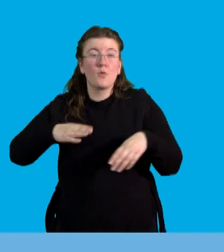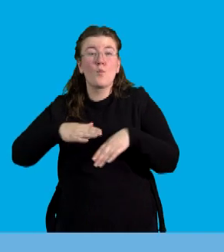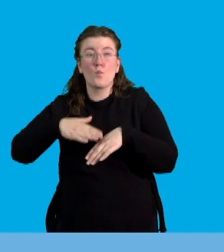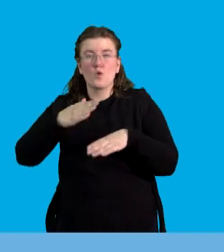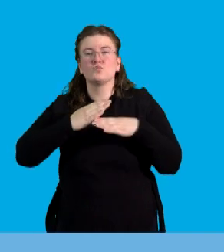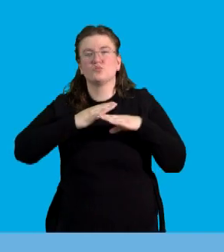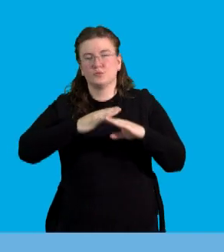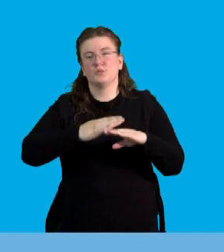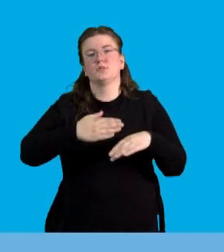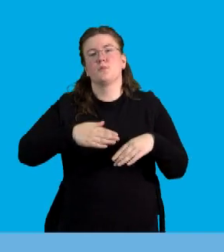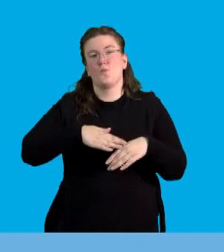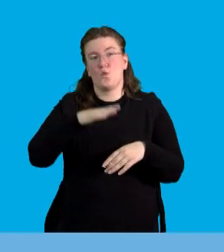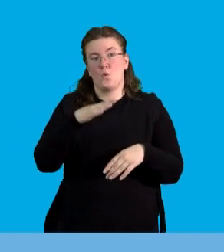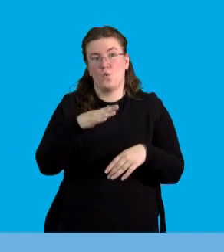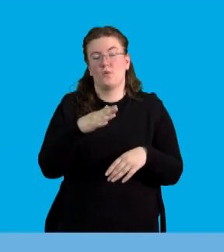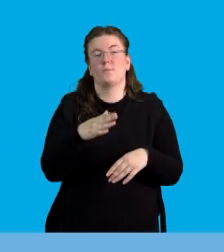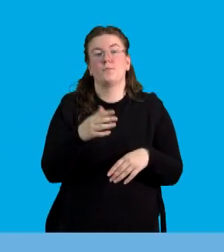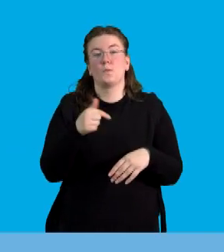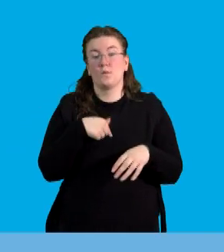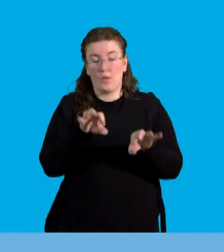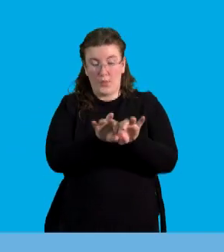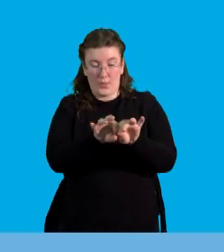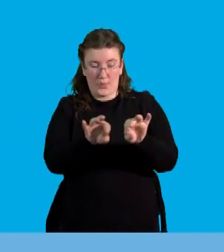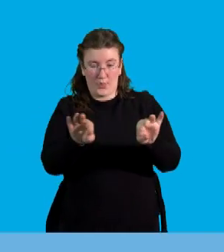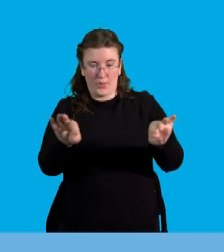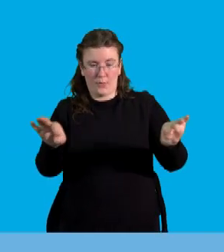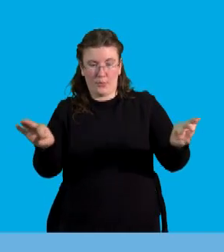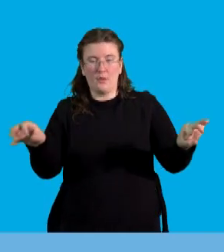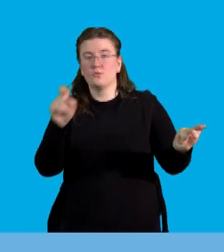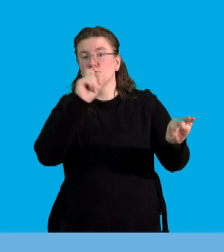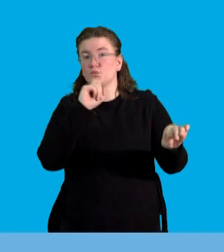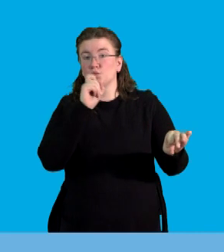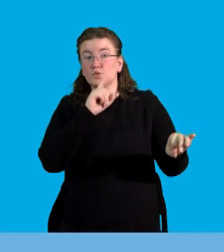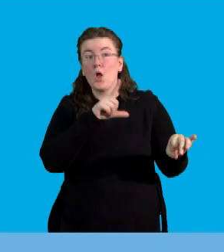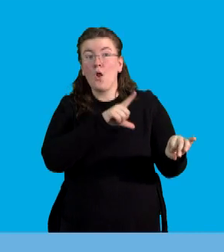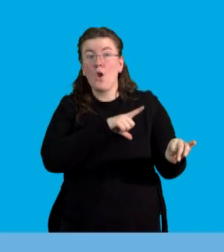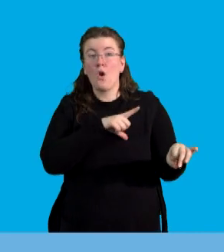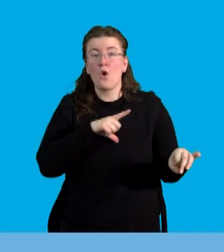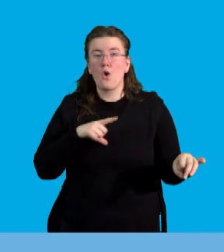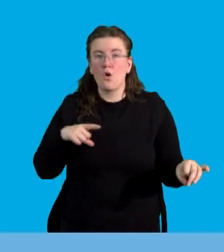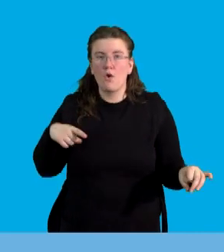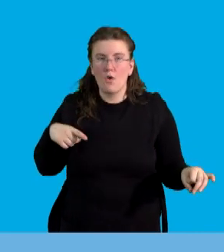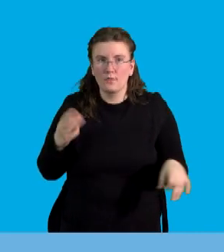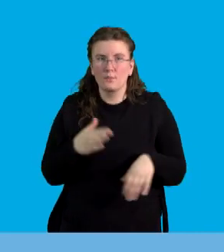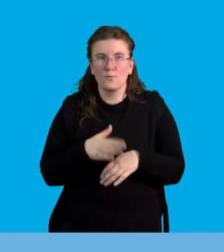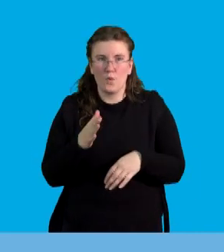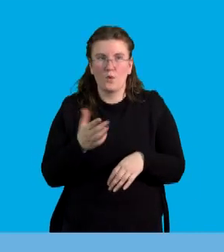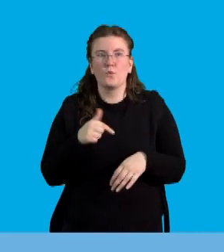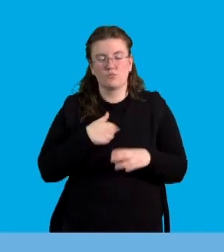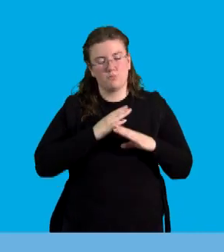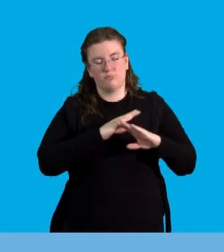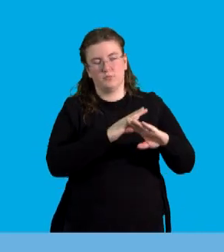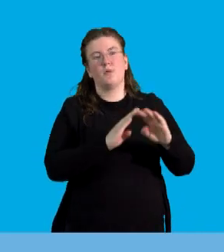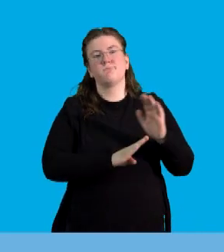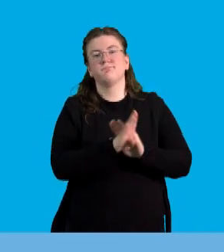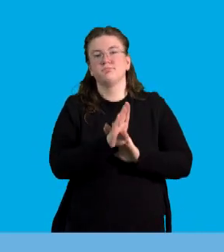resistance and the lower its conducting ability. So if we are using a longer wire, that simply means that we are increasing the resistance of